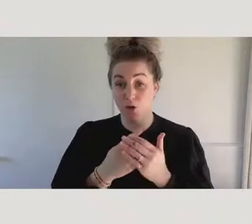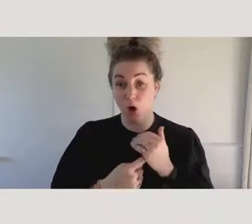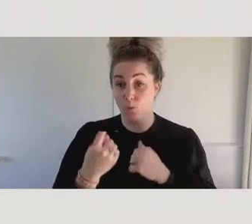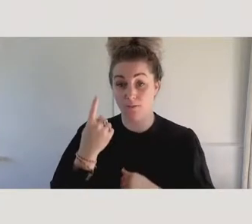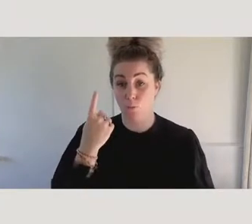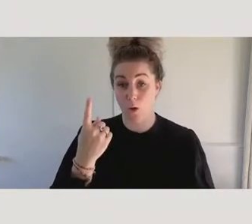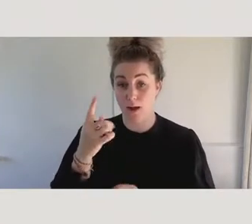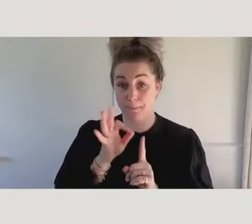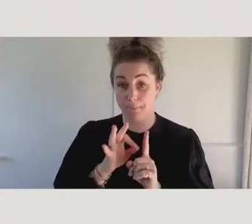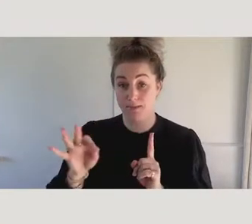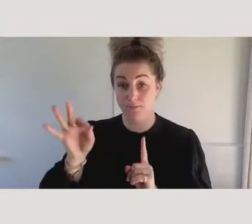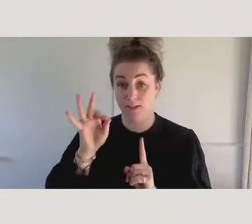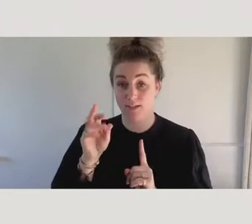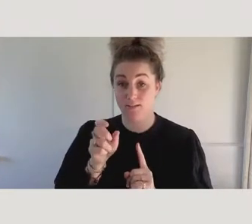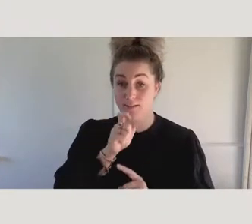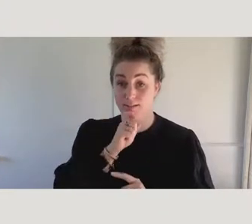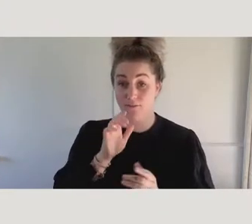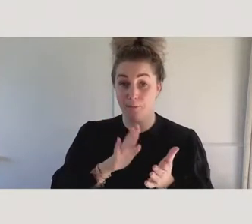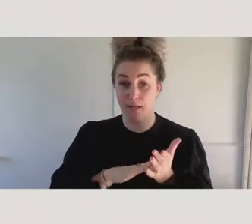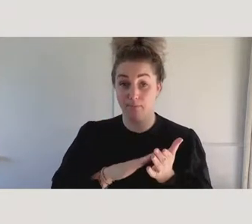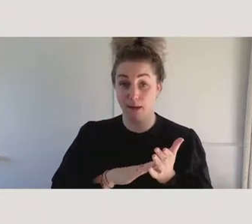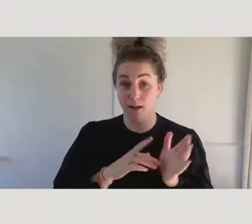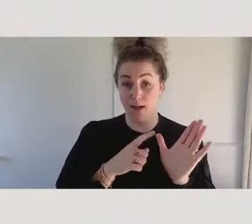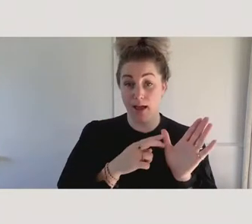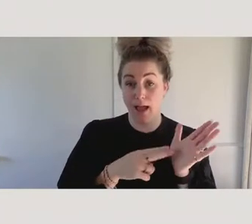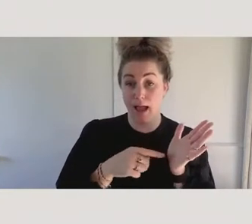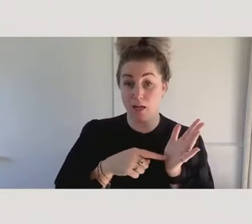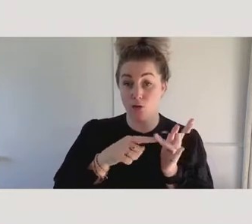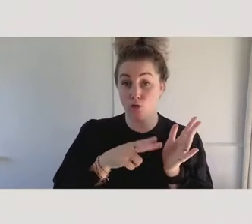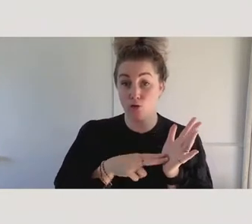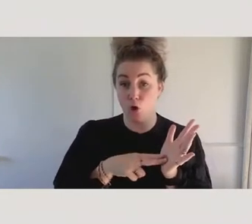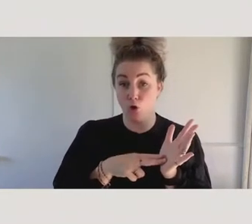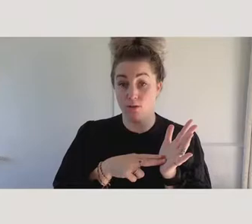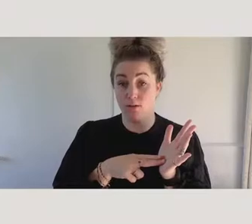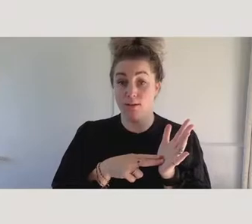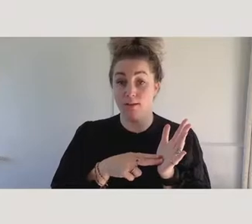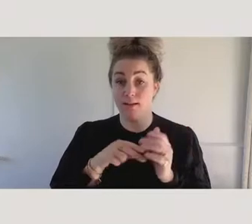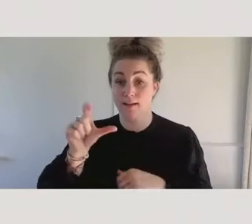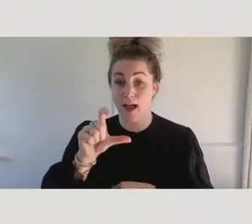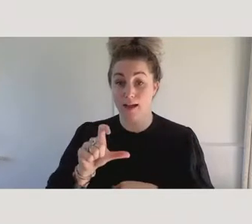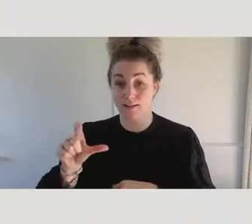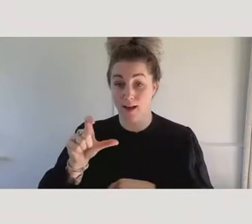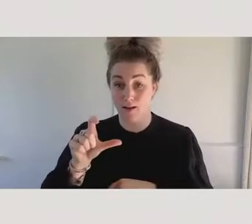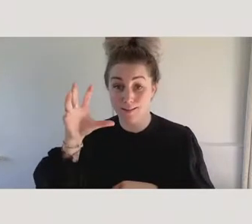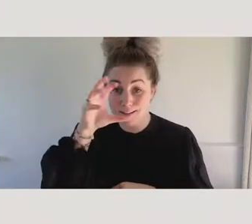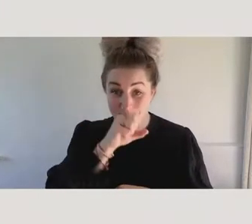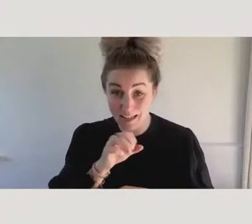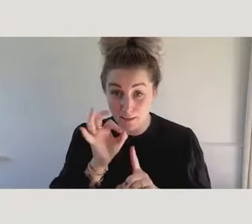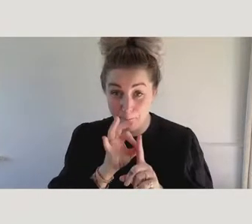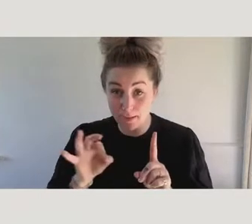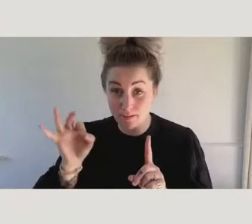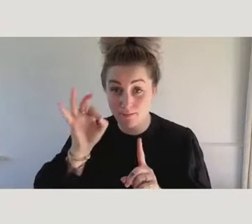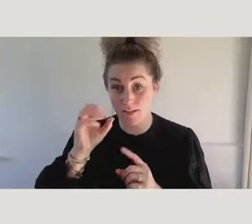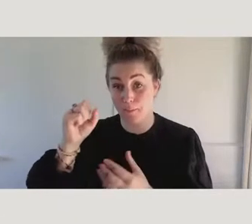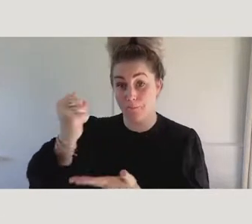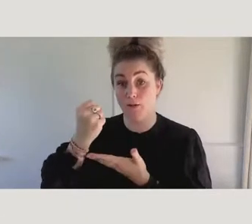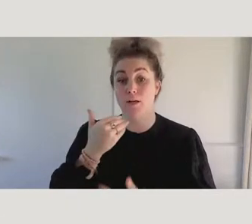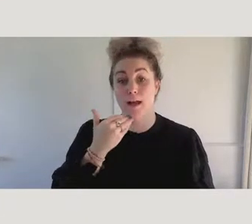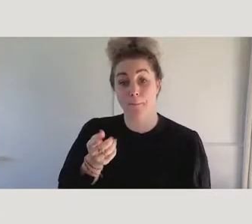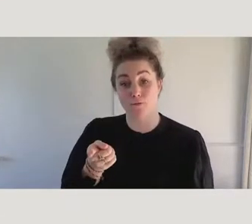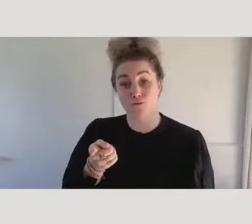Pacific staff member Anton Carter and guess what the Pacific Arts budget was